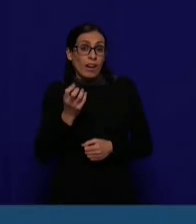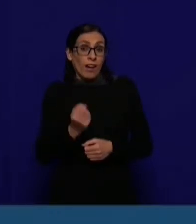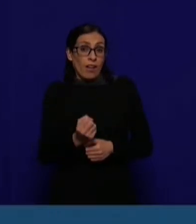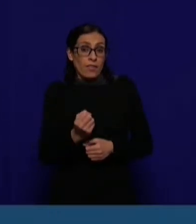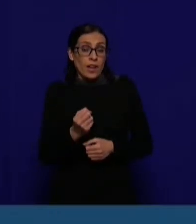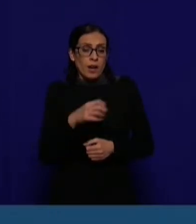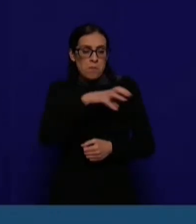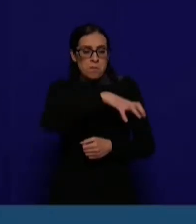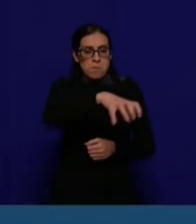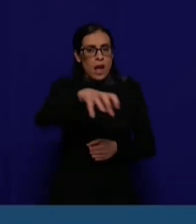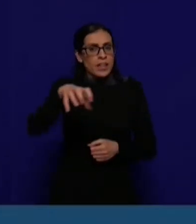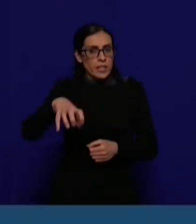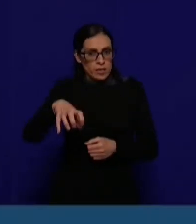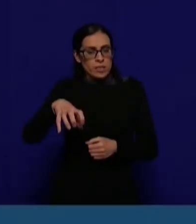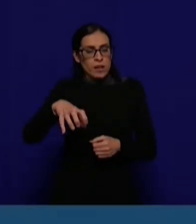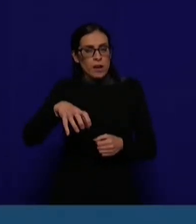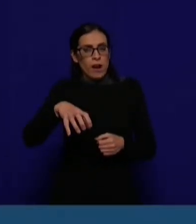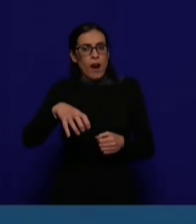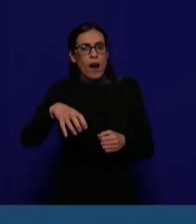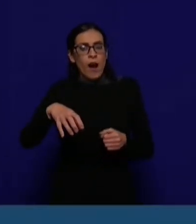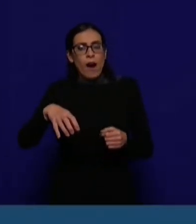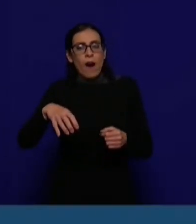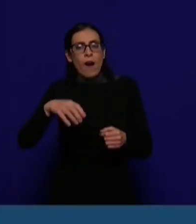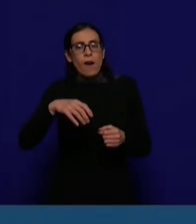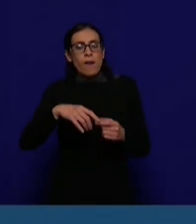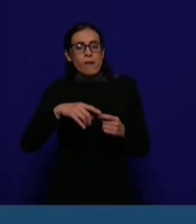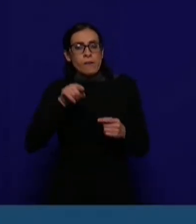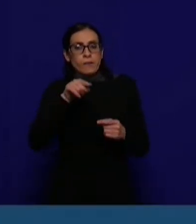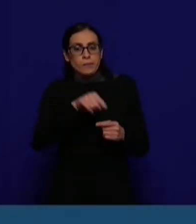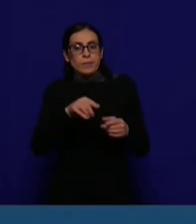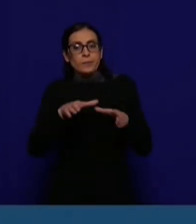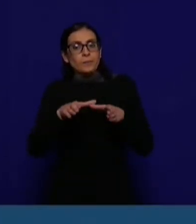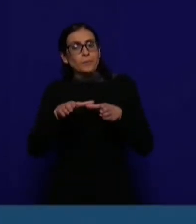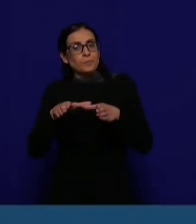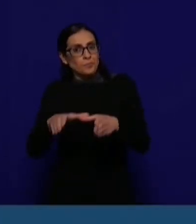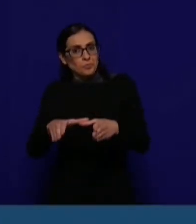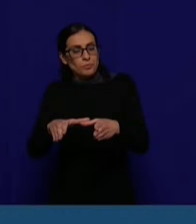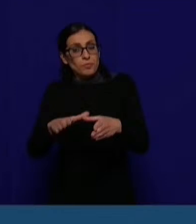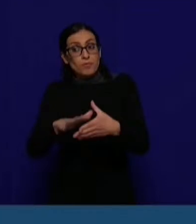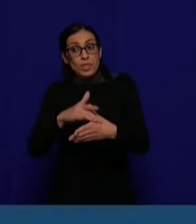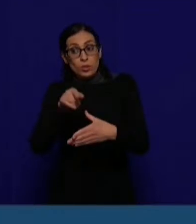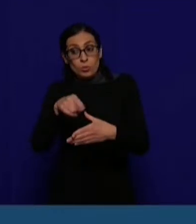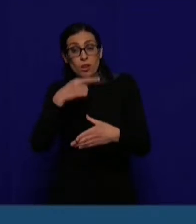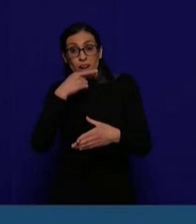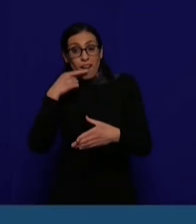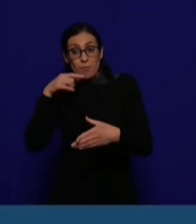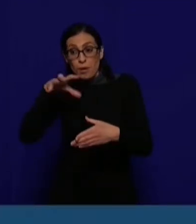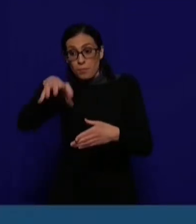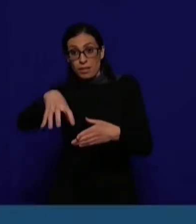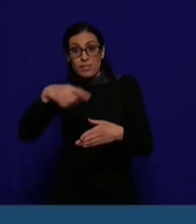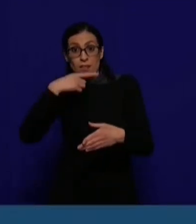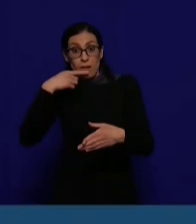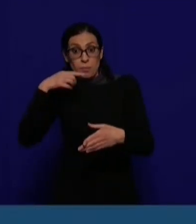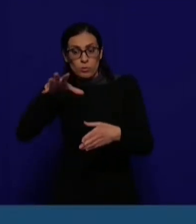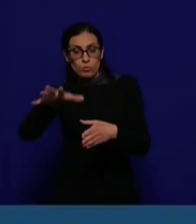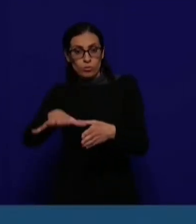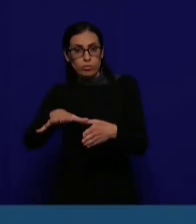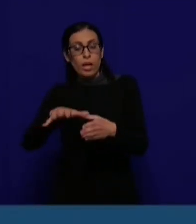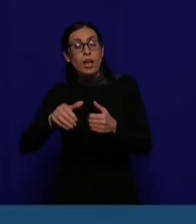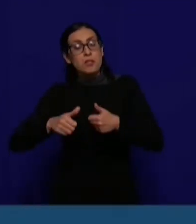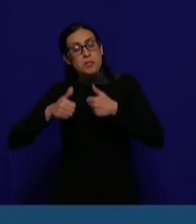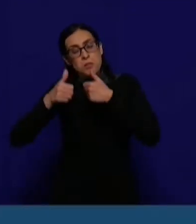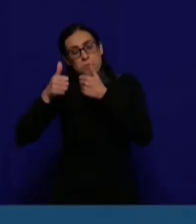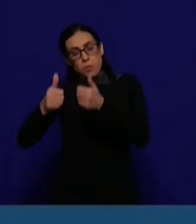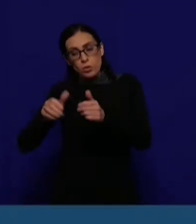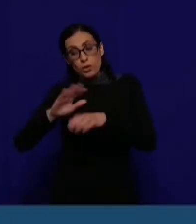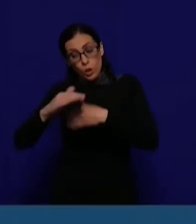impoġġu persuni li jpoġġew kwarantina minħabba li huma jkunu ġew minn red zones dawk importanti li wkoll jibqgħu qegħdin